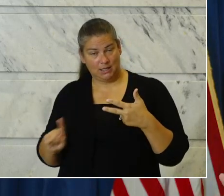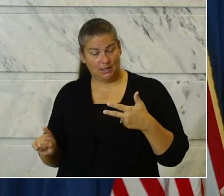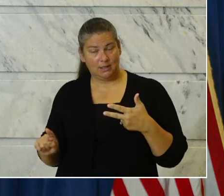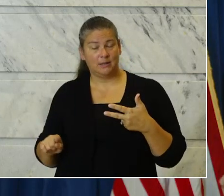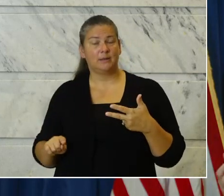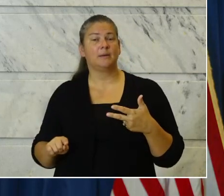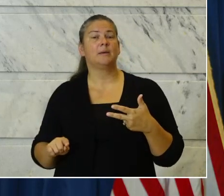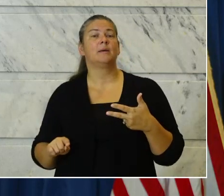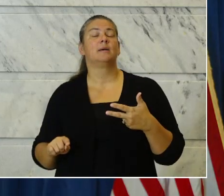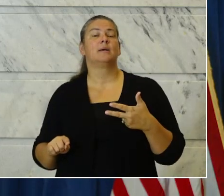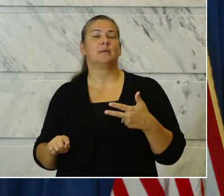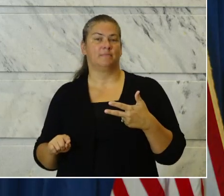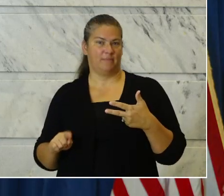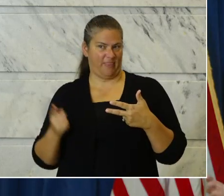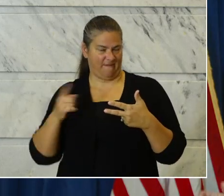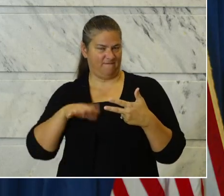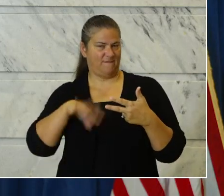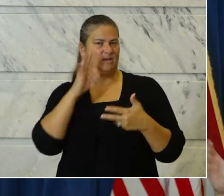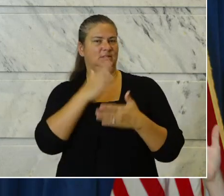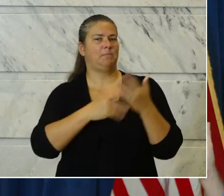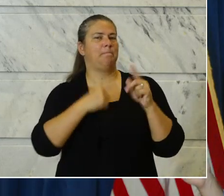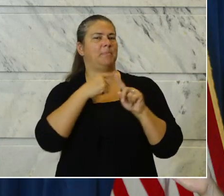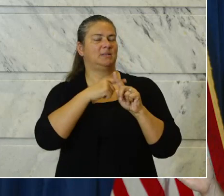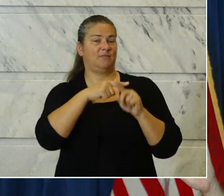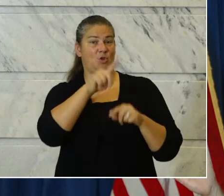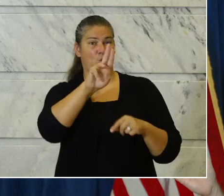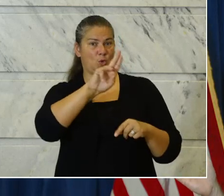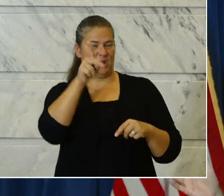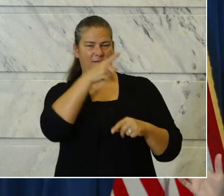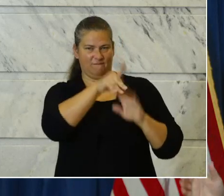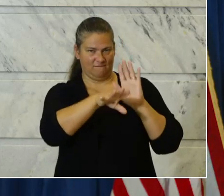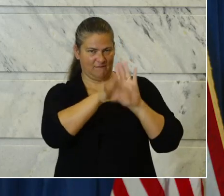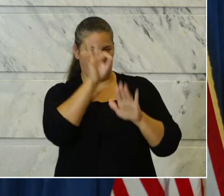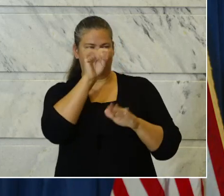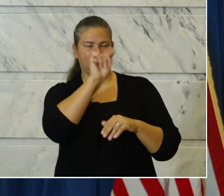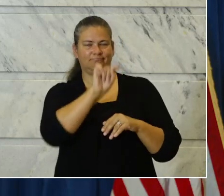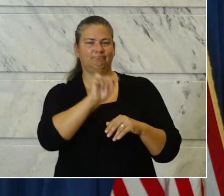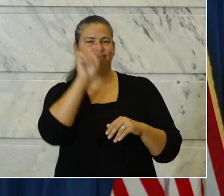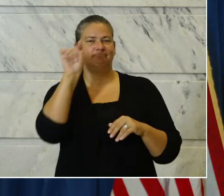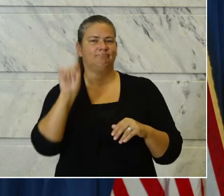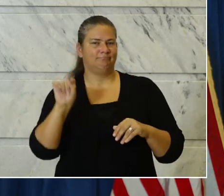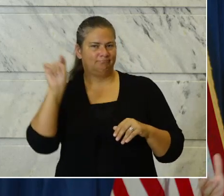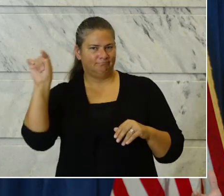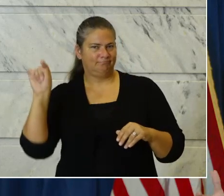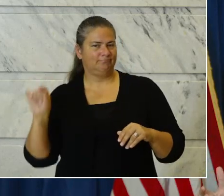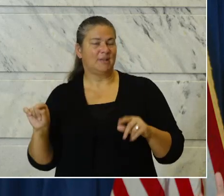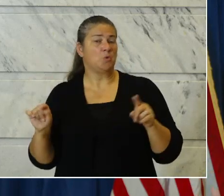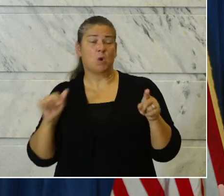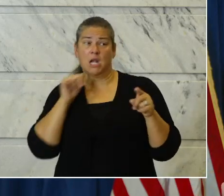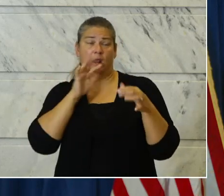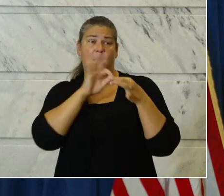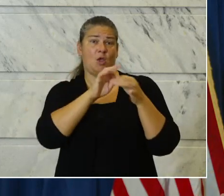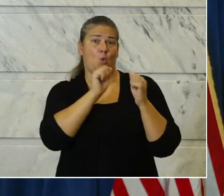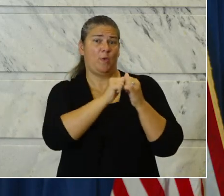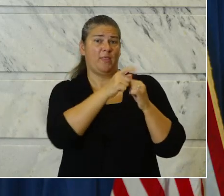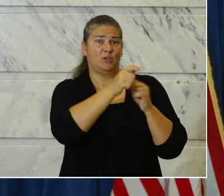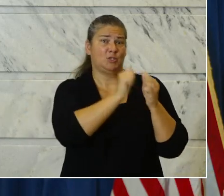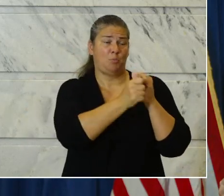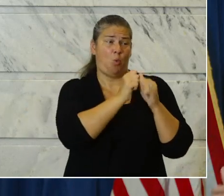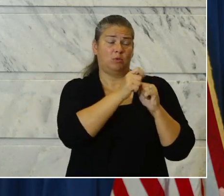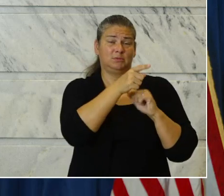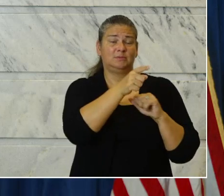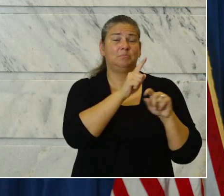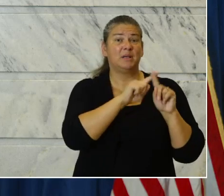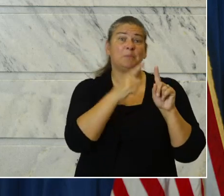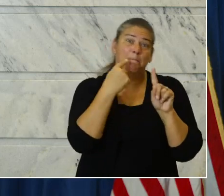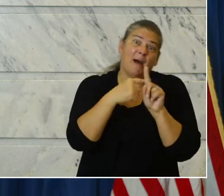uncovered some positive cases. I think with UK, they'd uncover them other places. That's not a criticism of the team. It's actually a real positive for the team doing